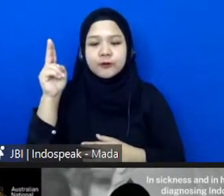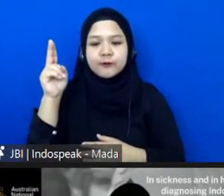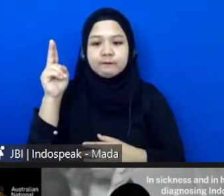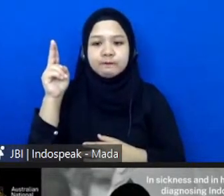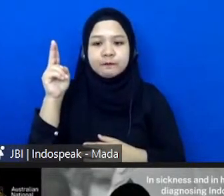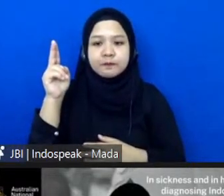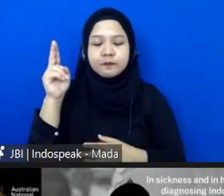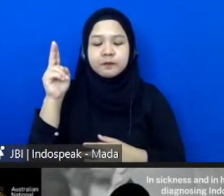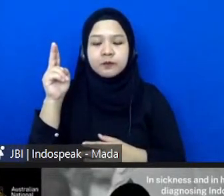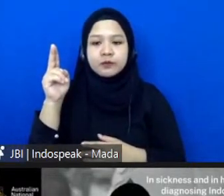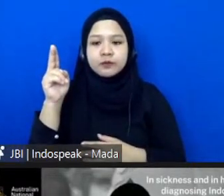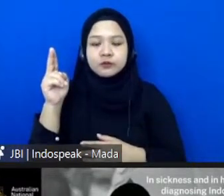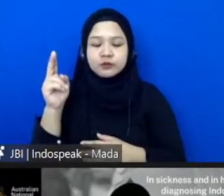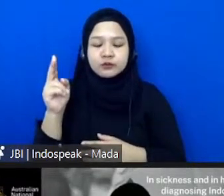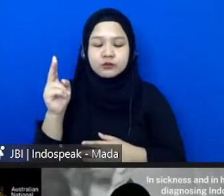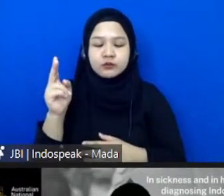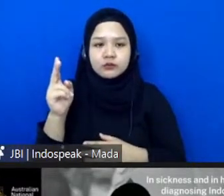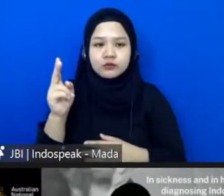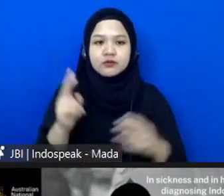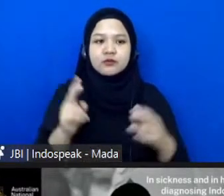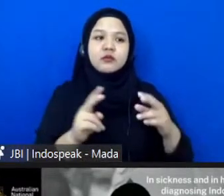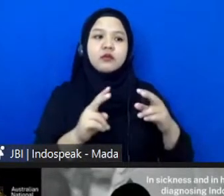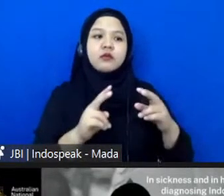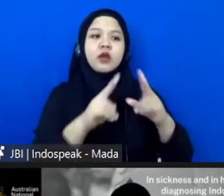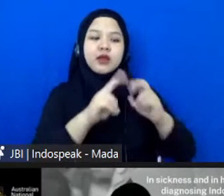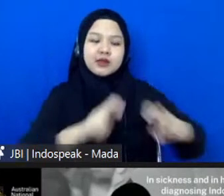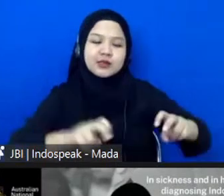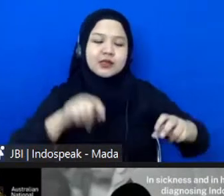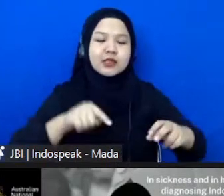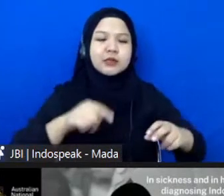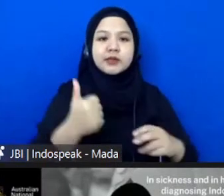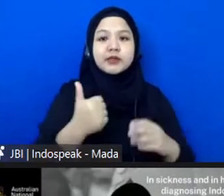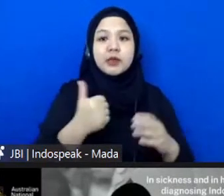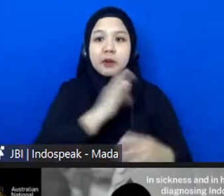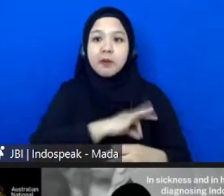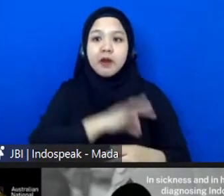make this research more useful for others,